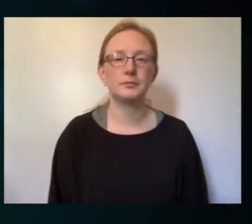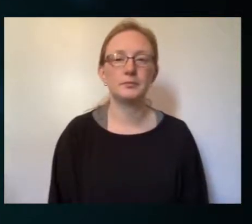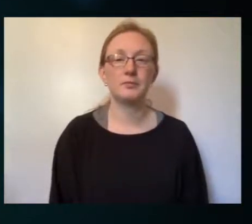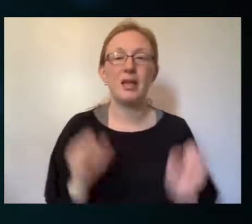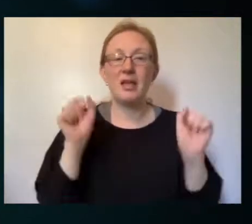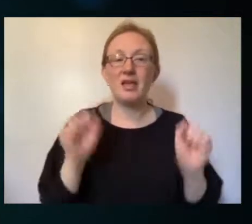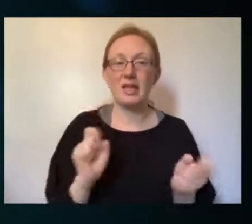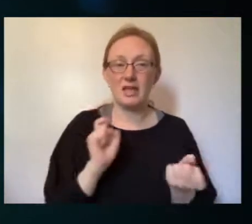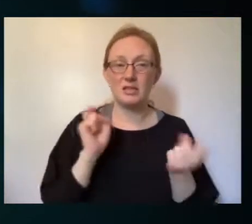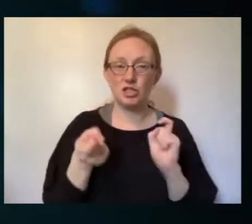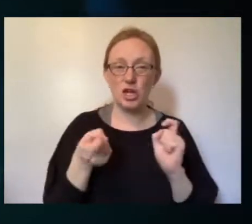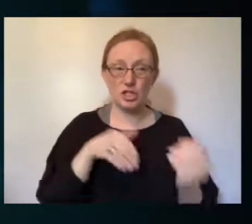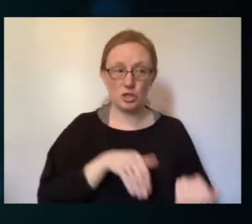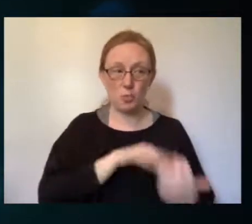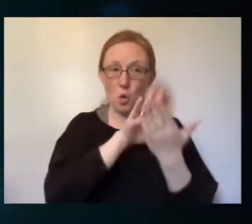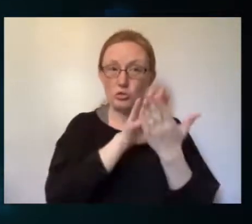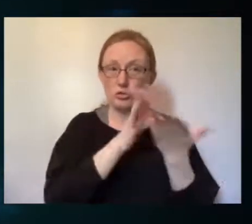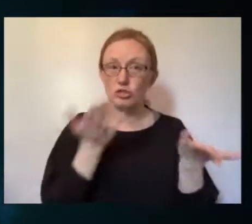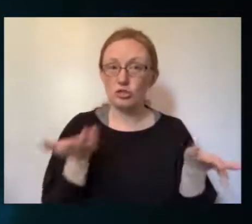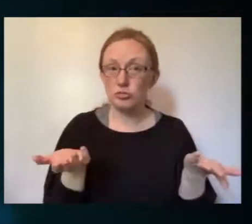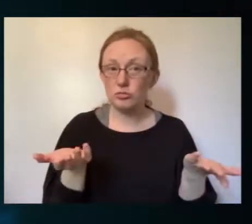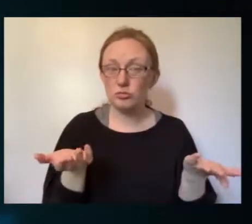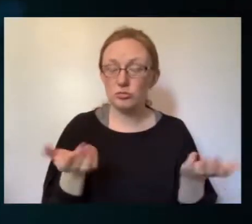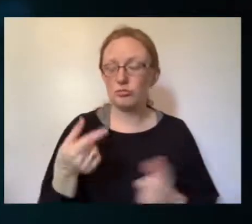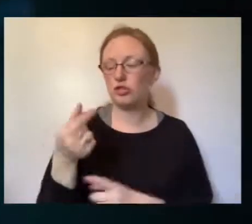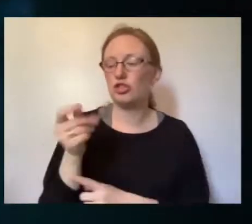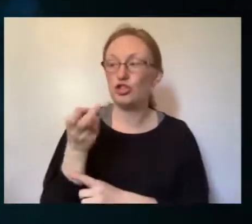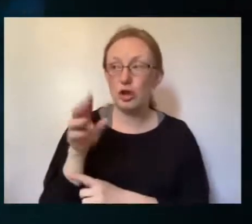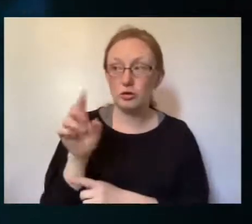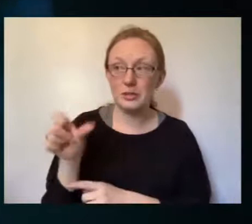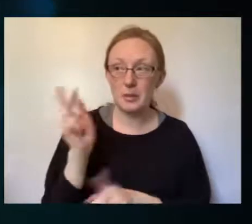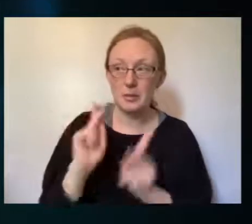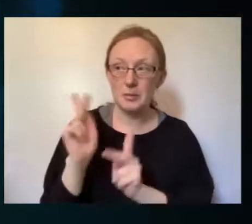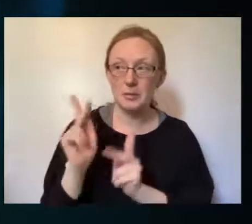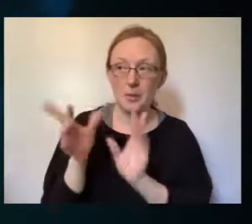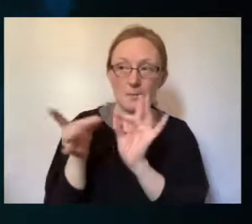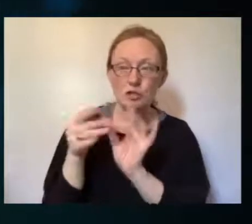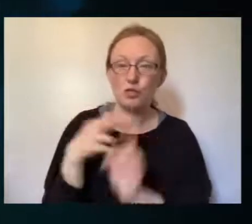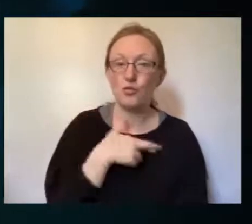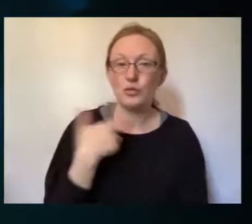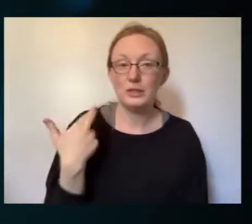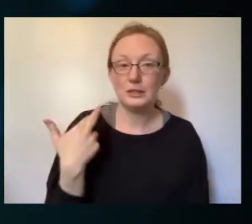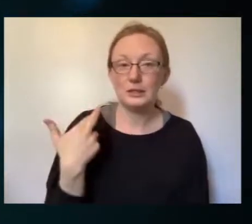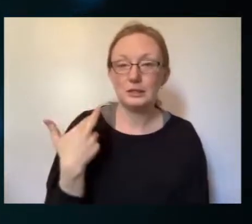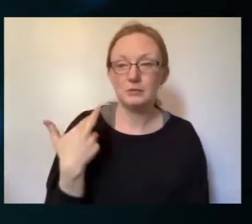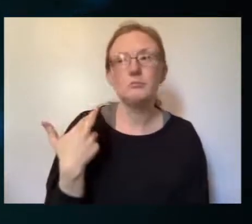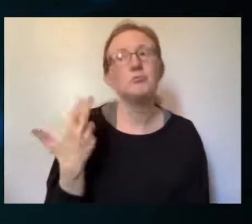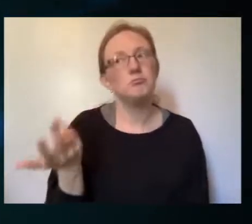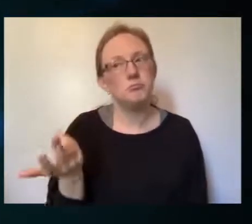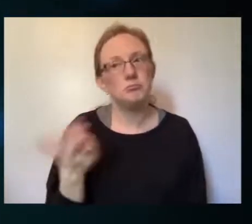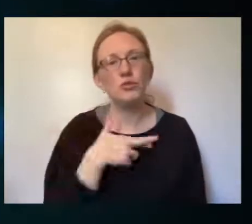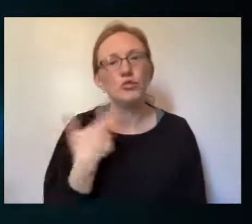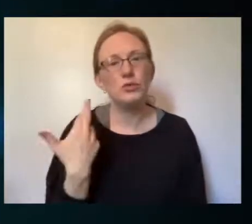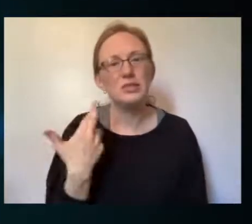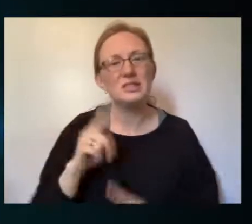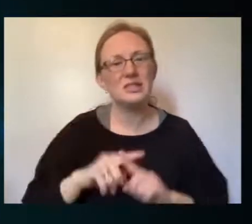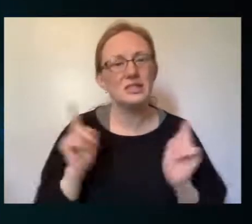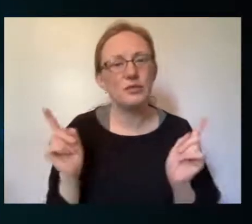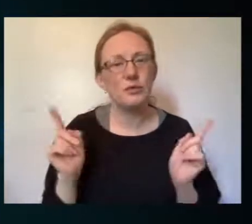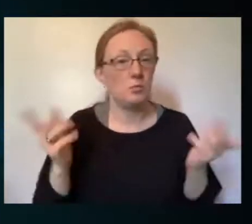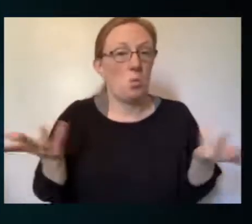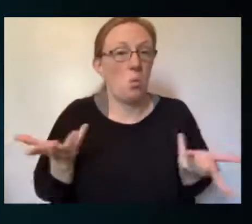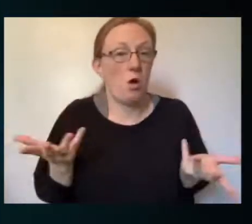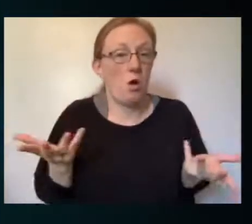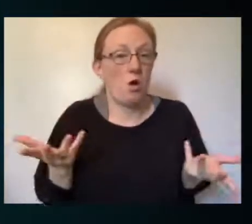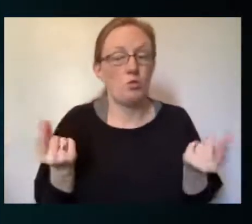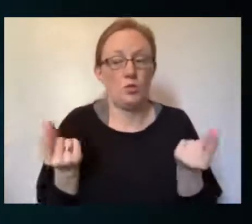them? And so, you know, Geraldine and I think others in the chat have mentioned risk. Well, how do we approach risk differently? What might we do differently